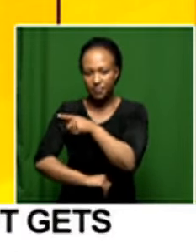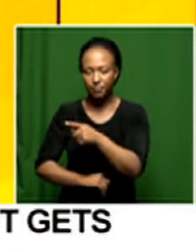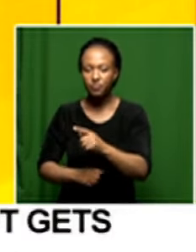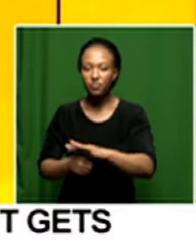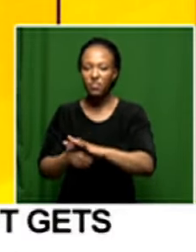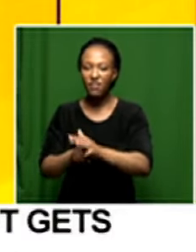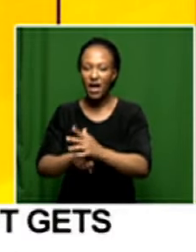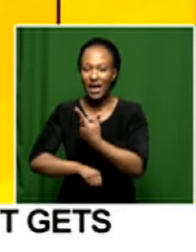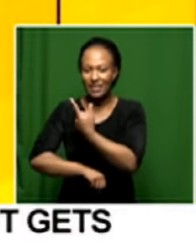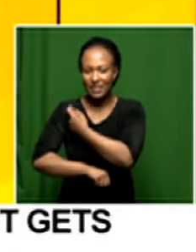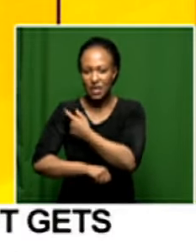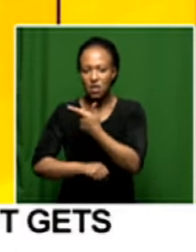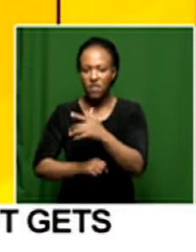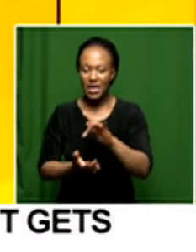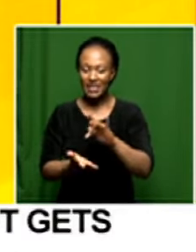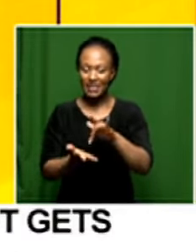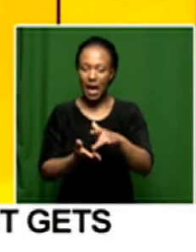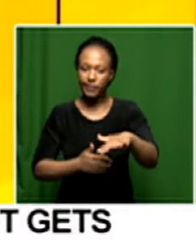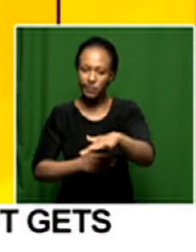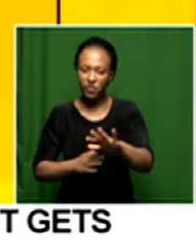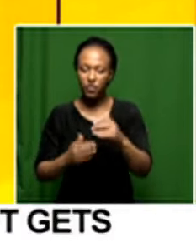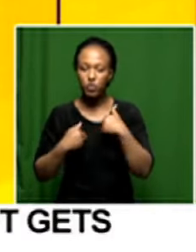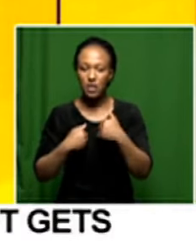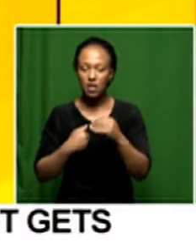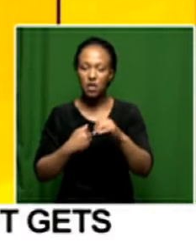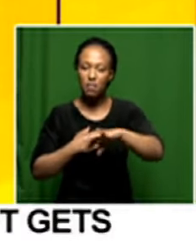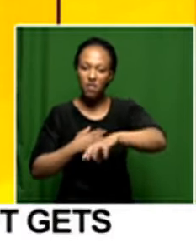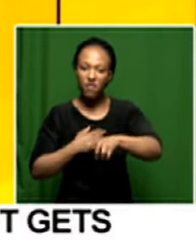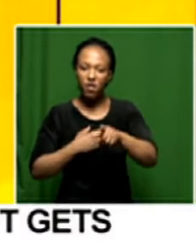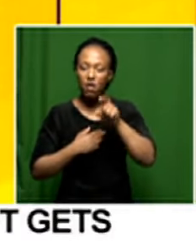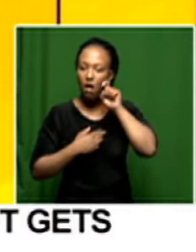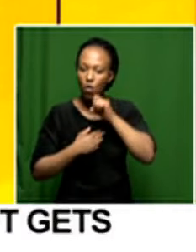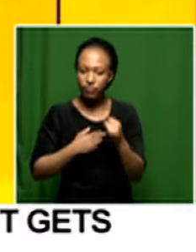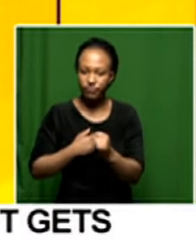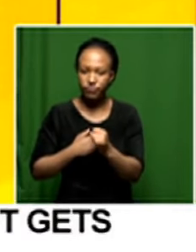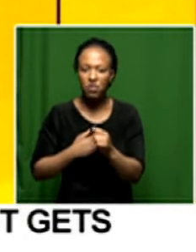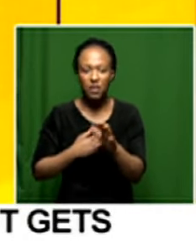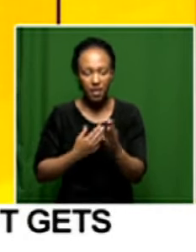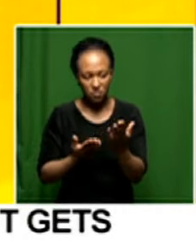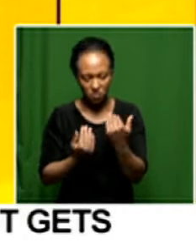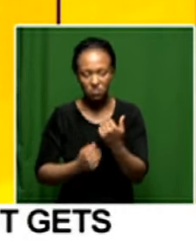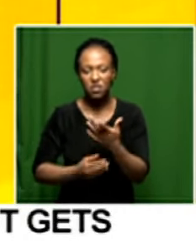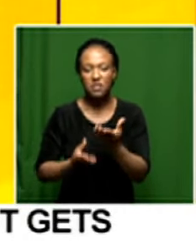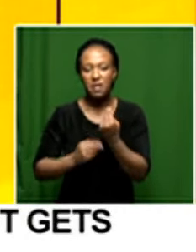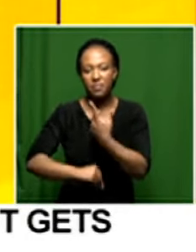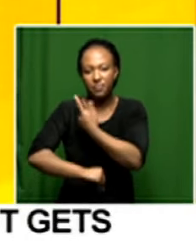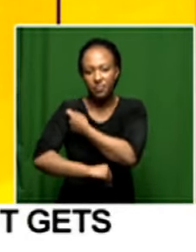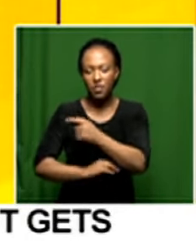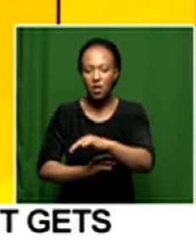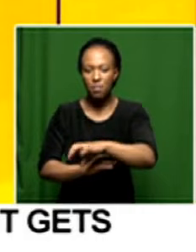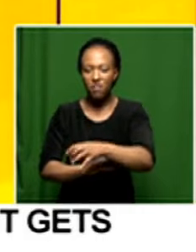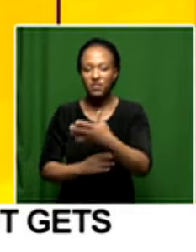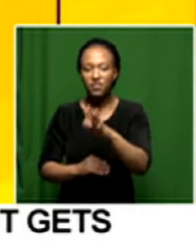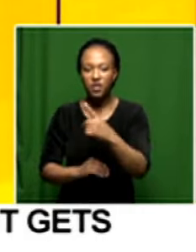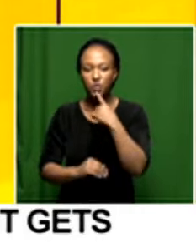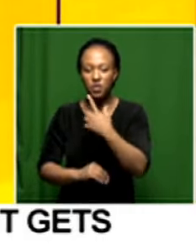sites commence with the second phase of the rollout today in the province, and the elderly are encouraged to get the jab. The province has also indicated that they